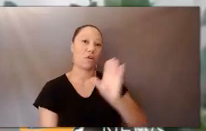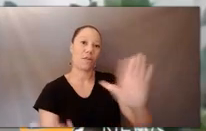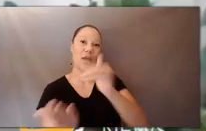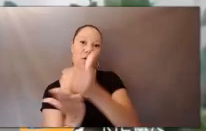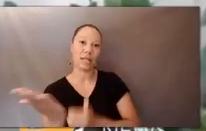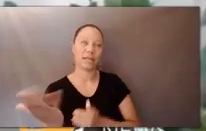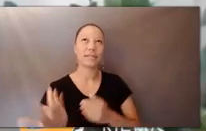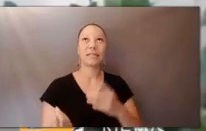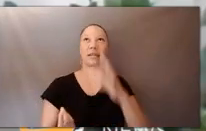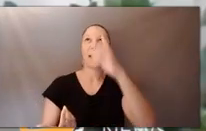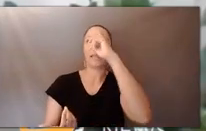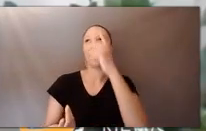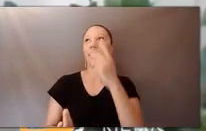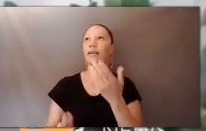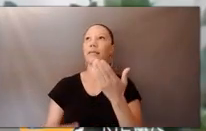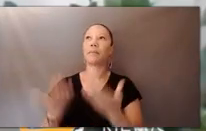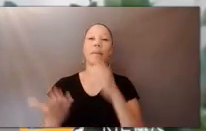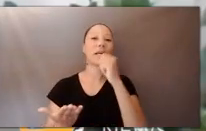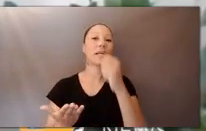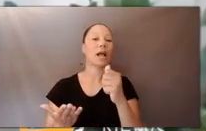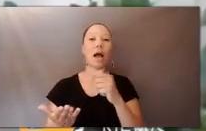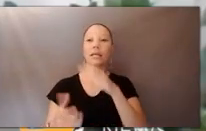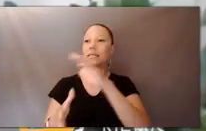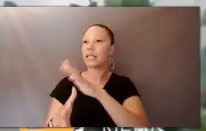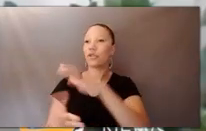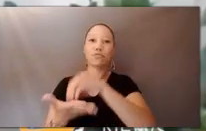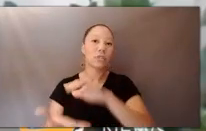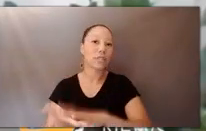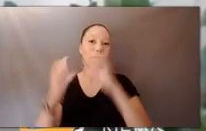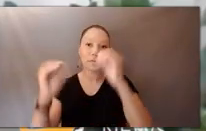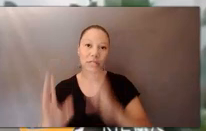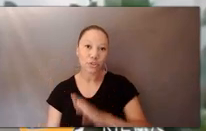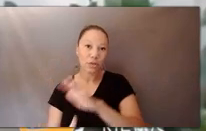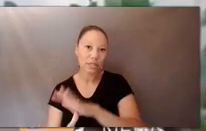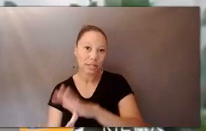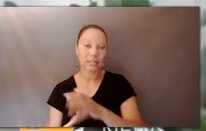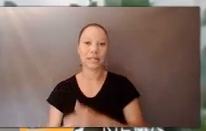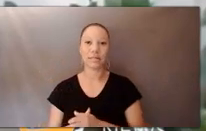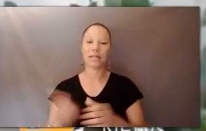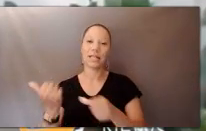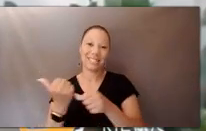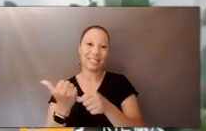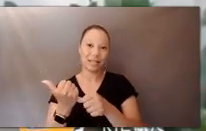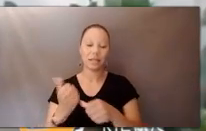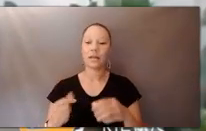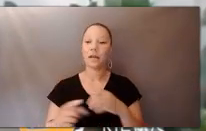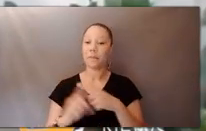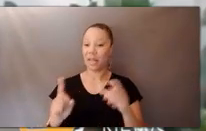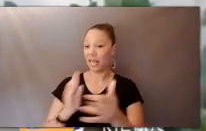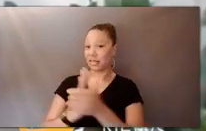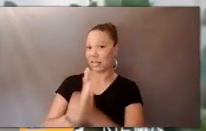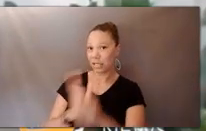like I can think of, maybe not everybody puts the fact that they were a teacher's assistant on that high school list, yet those are skills that you learn